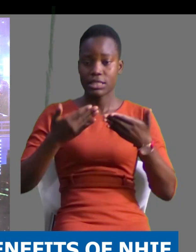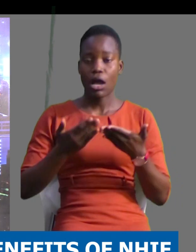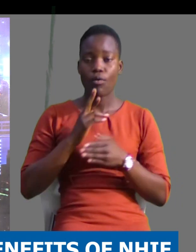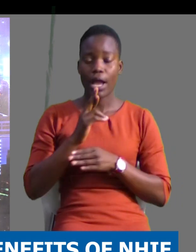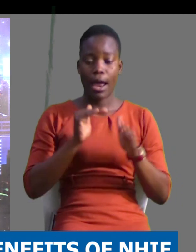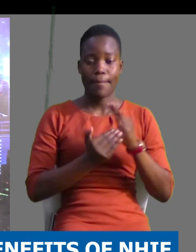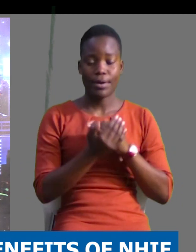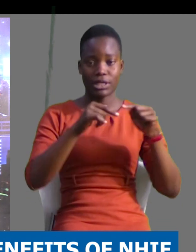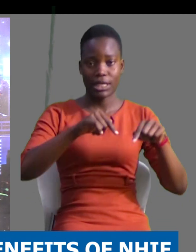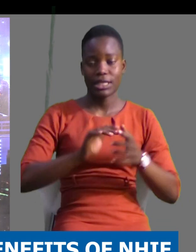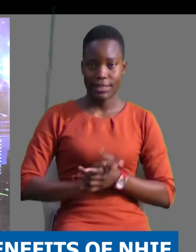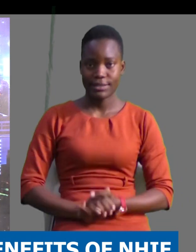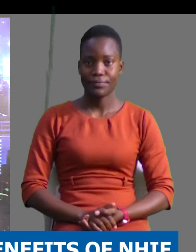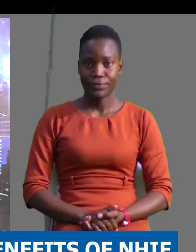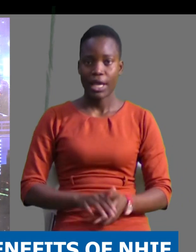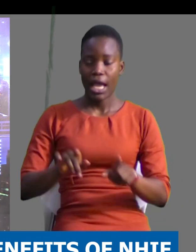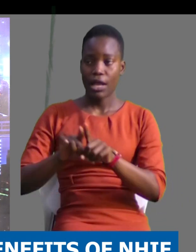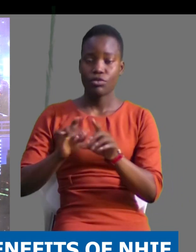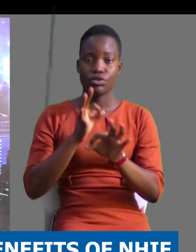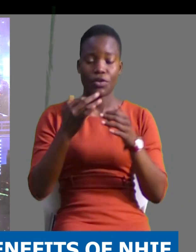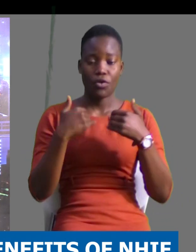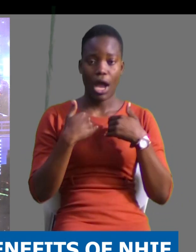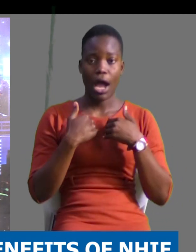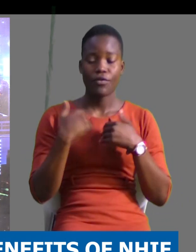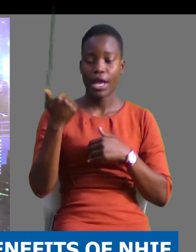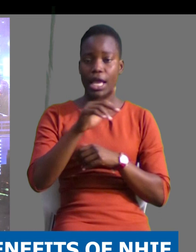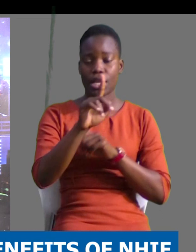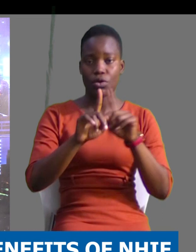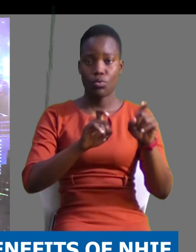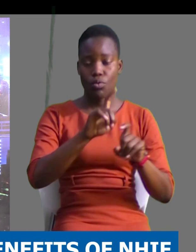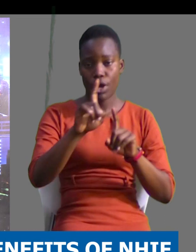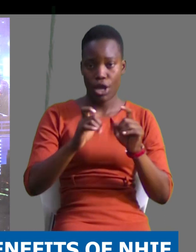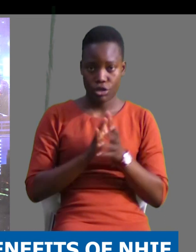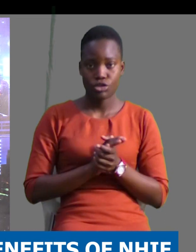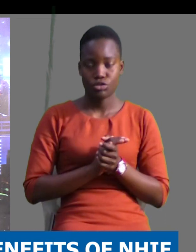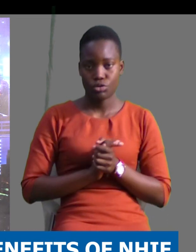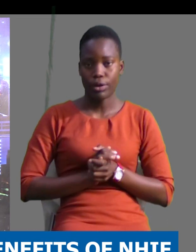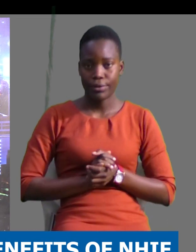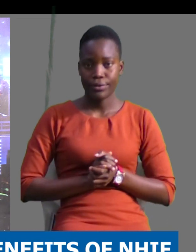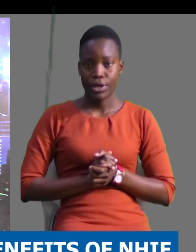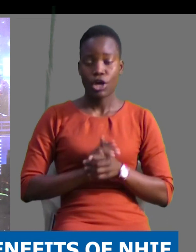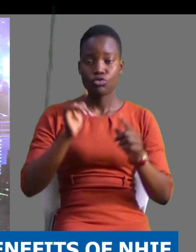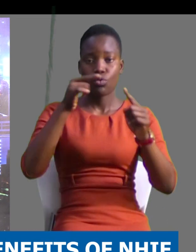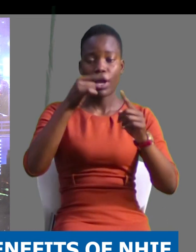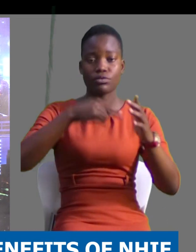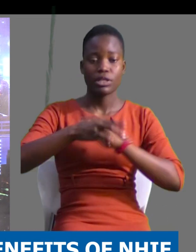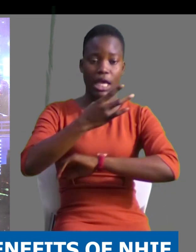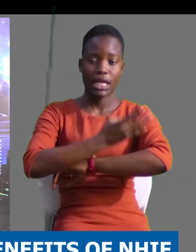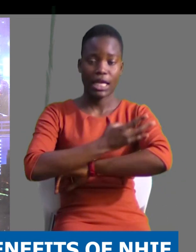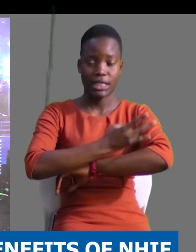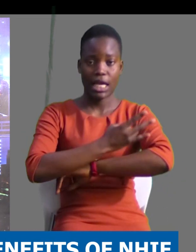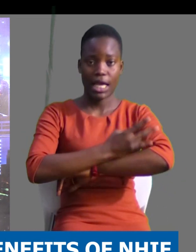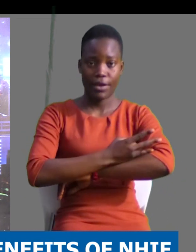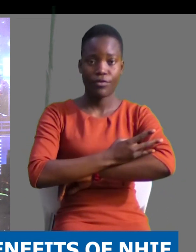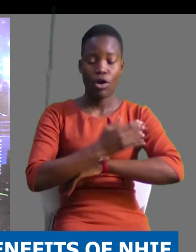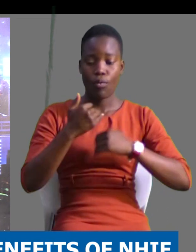screen for this particular engagement. And if you have any questions geared towards the National Health Insurance Fund representative